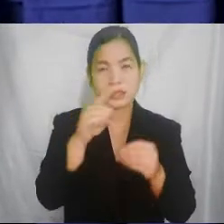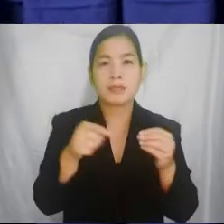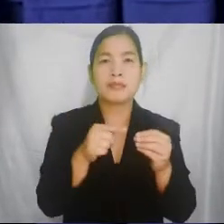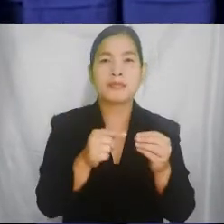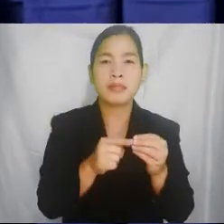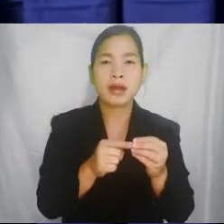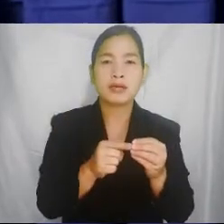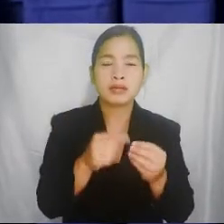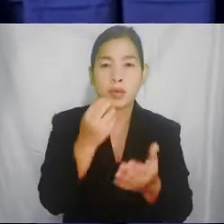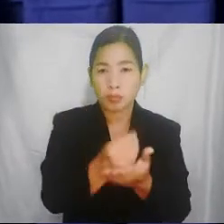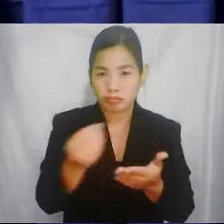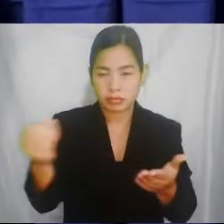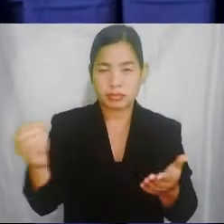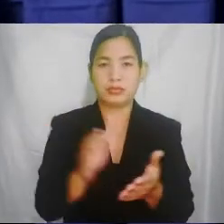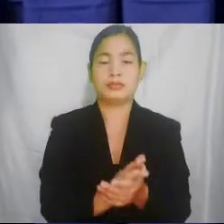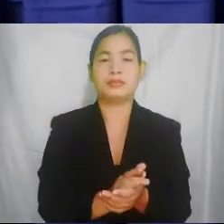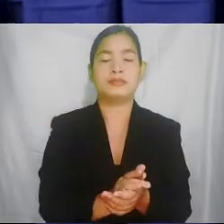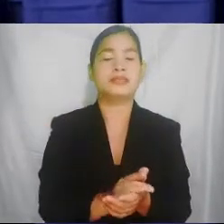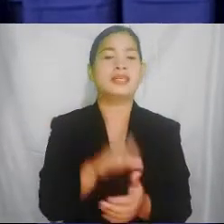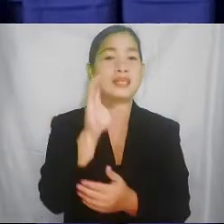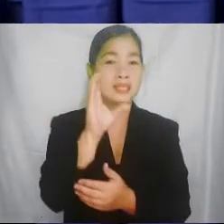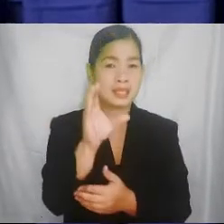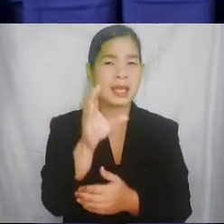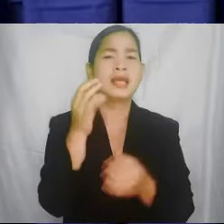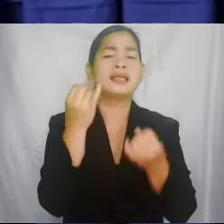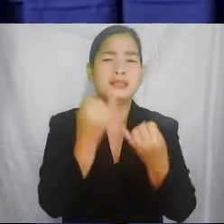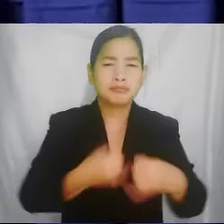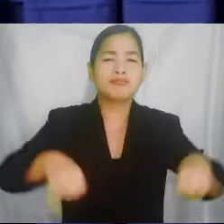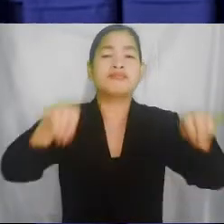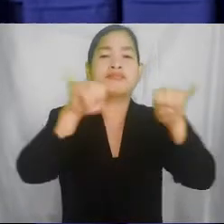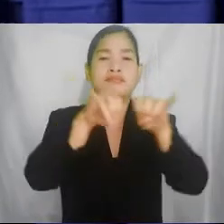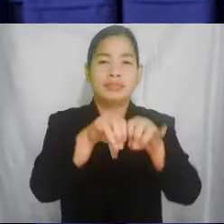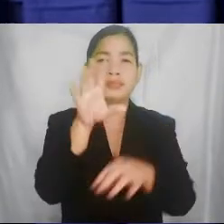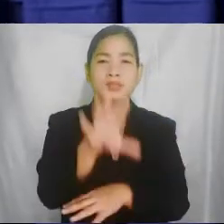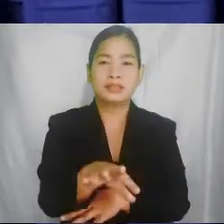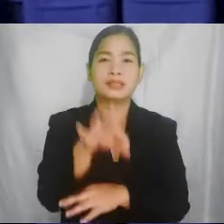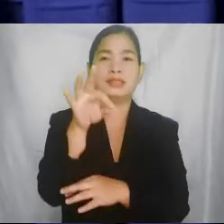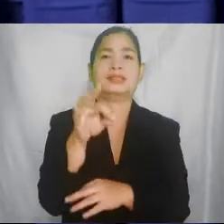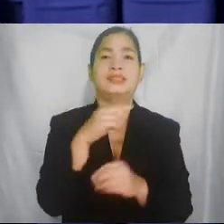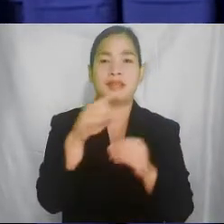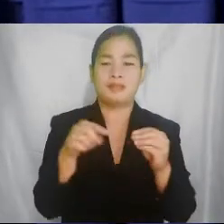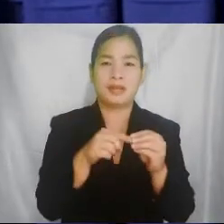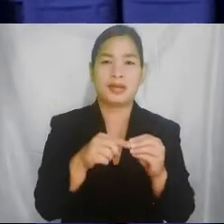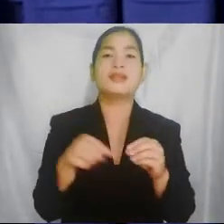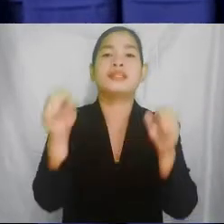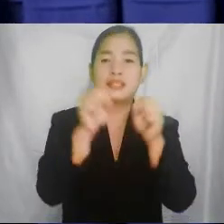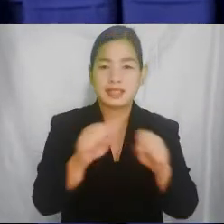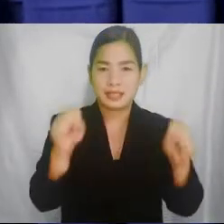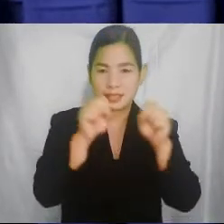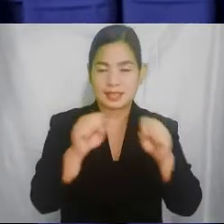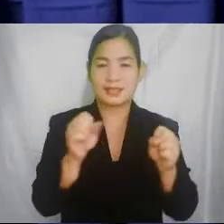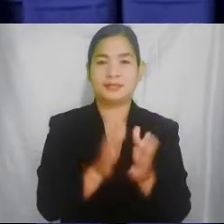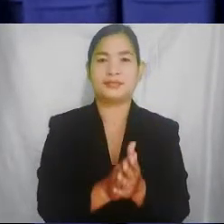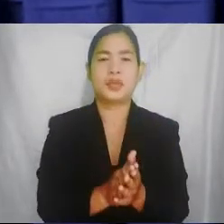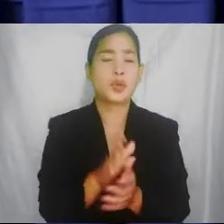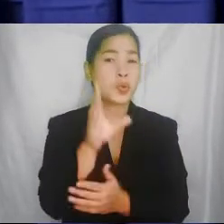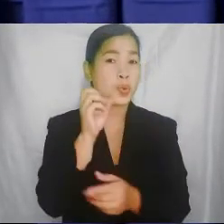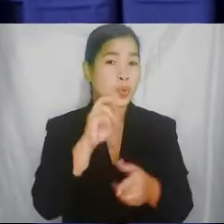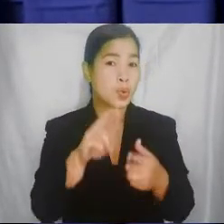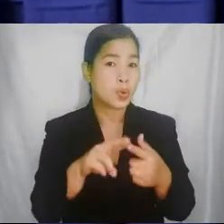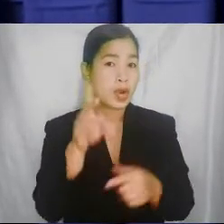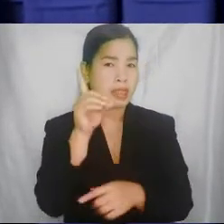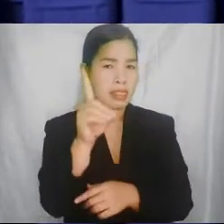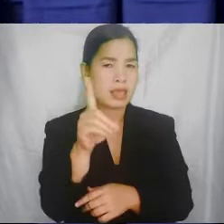C. It is an important discovery that led to advancements in science. D. Only